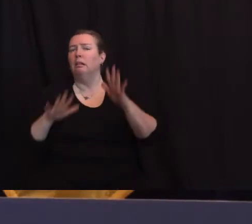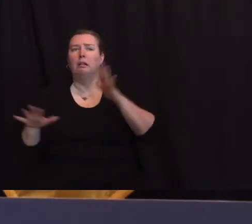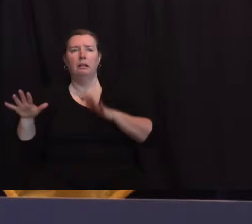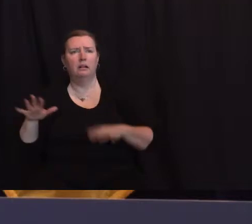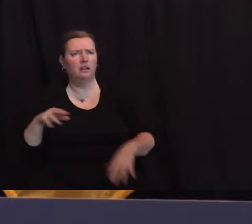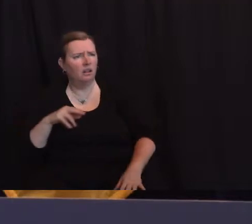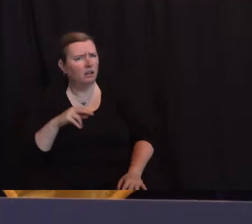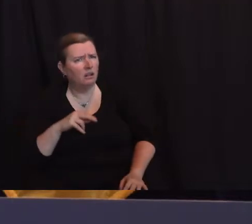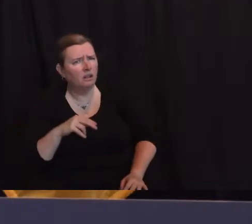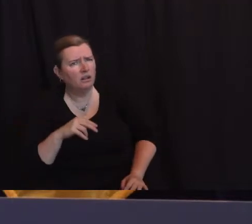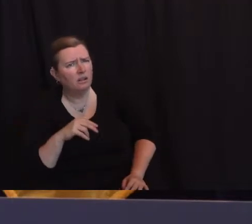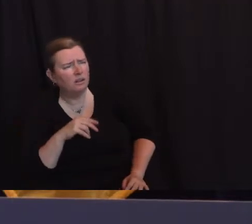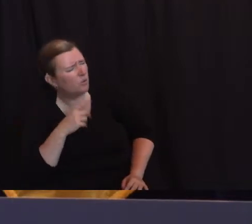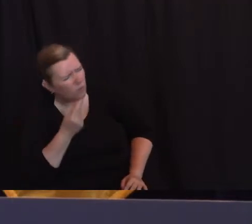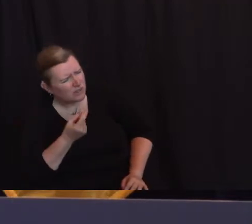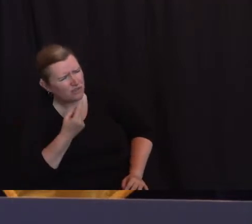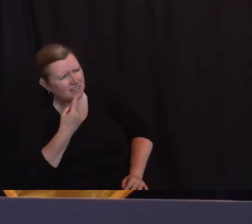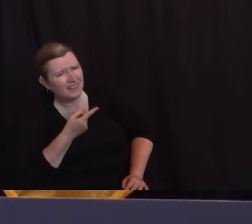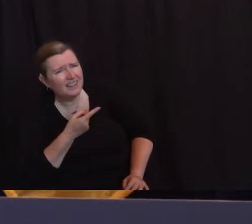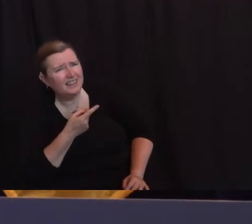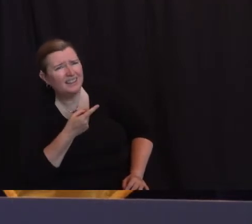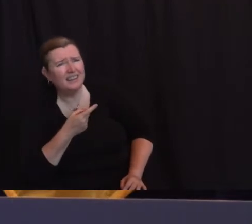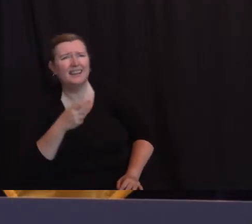sorry? Making the state unaffordable.